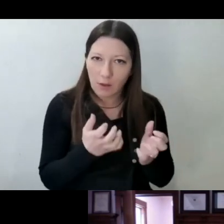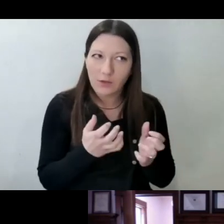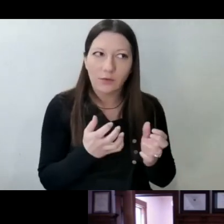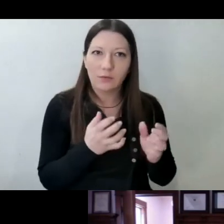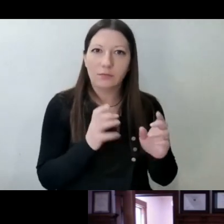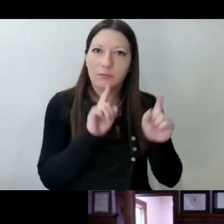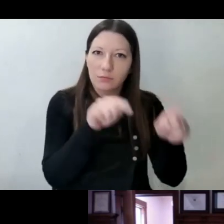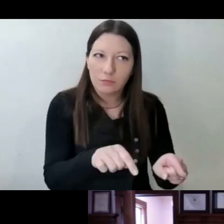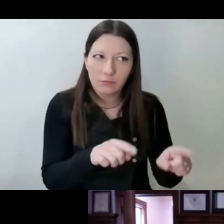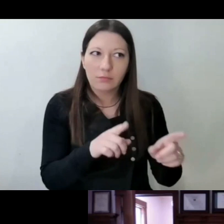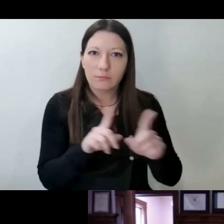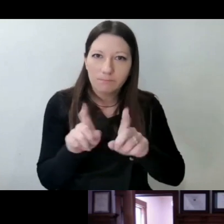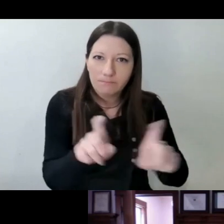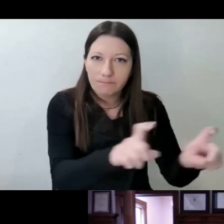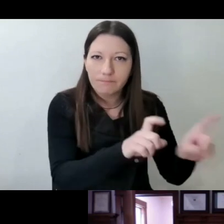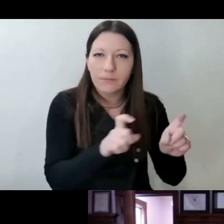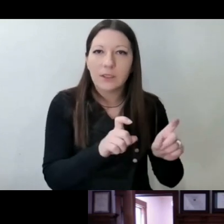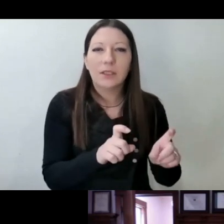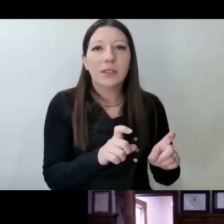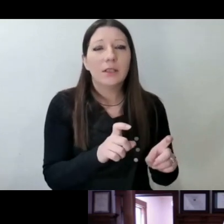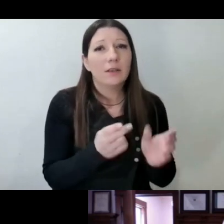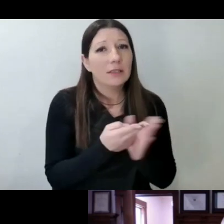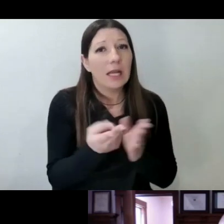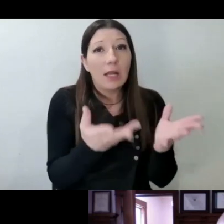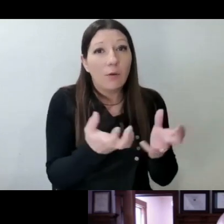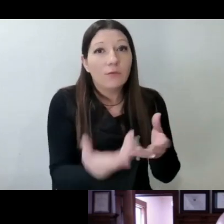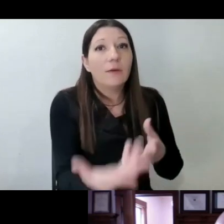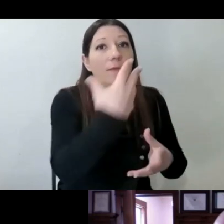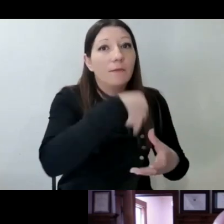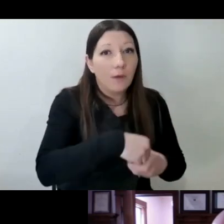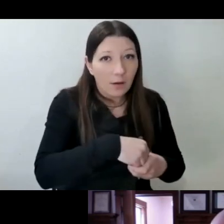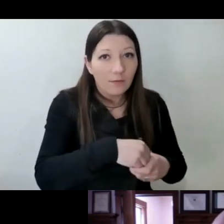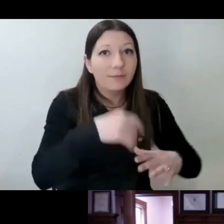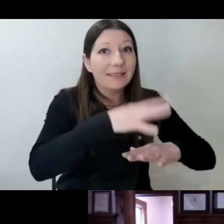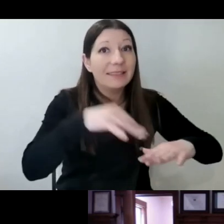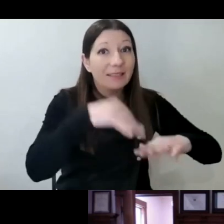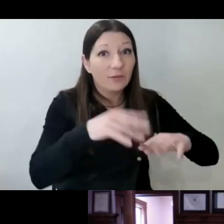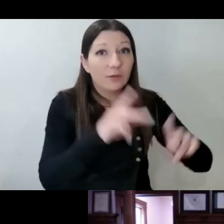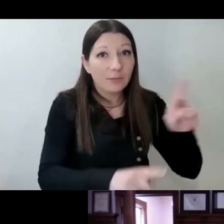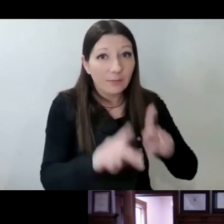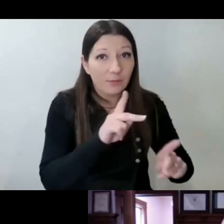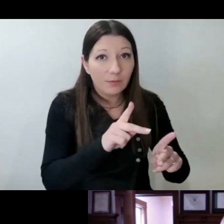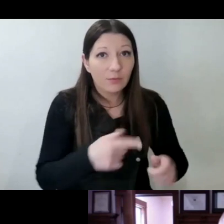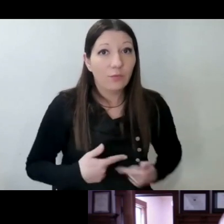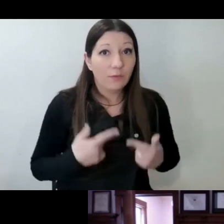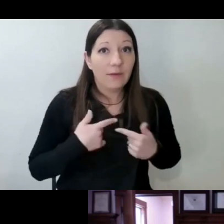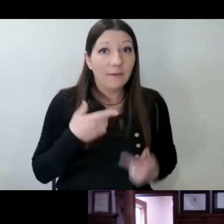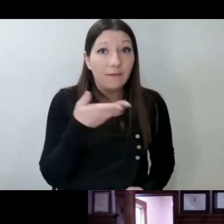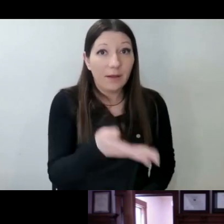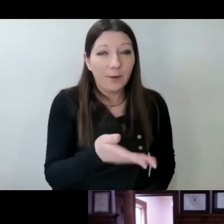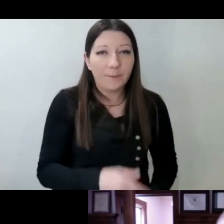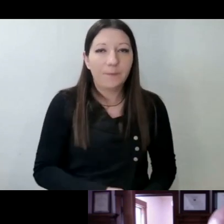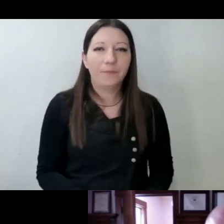and involve more Indigenous community members in this project in some way. Like I mentioned, there are, or the community is